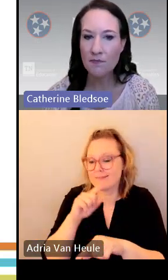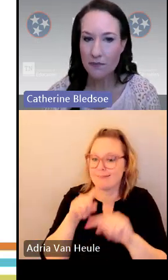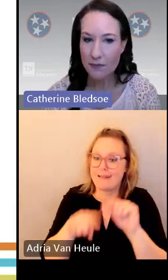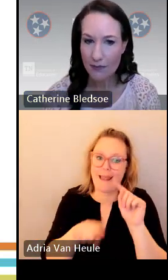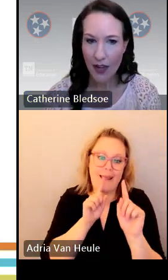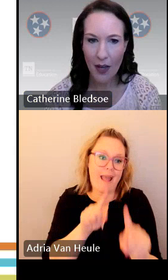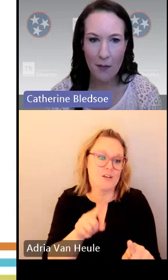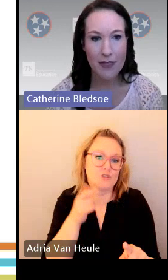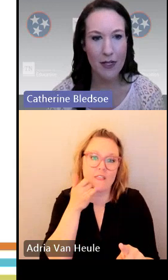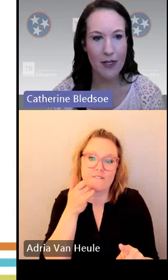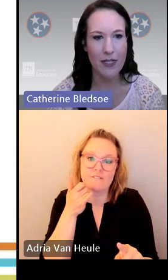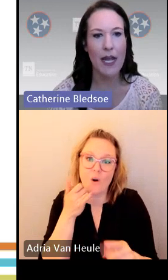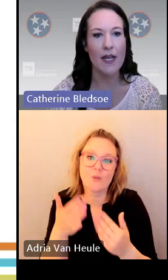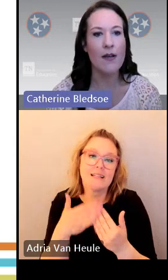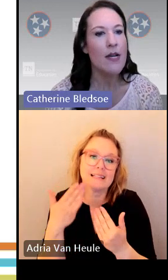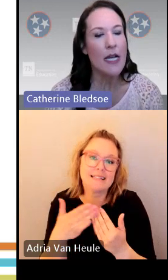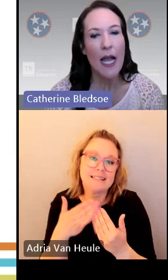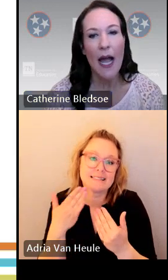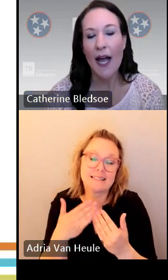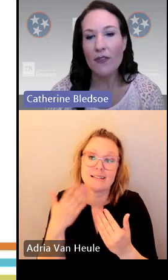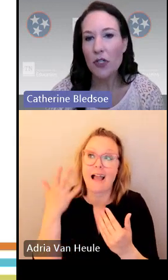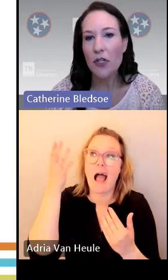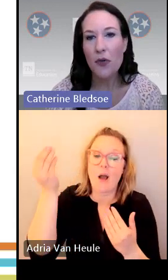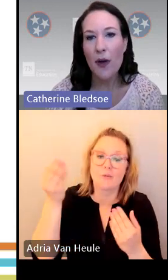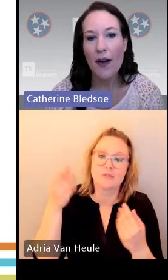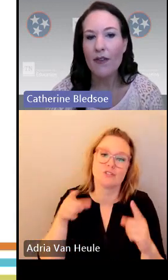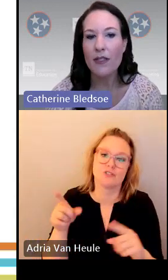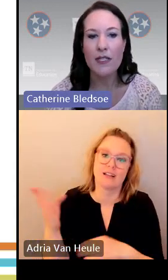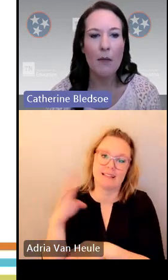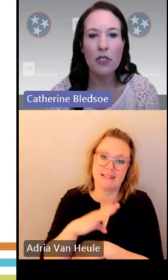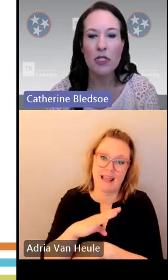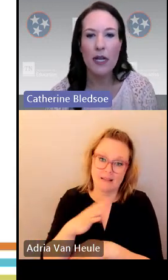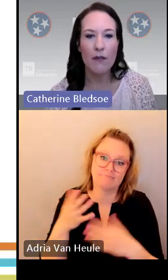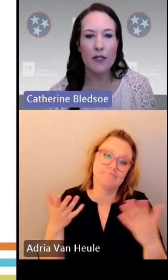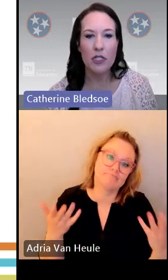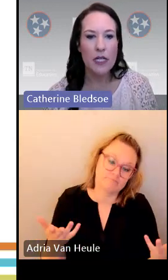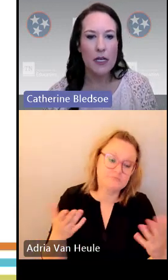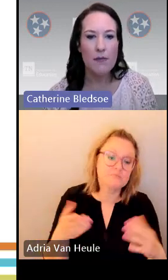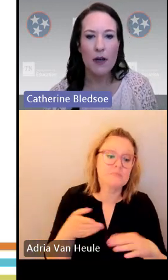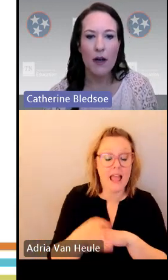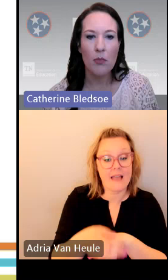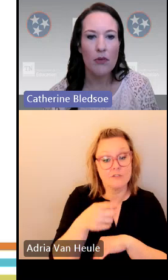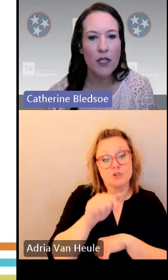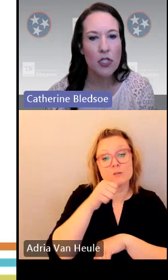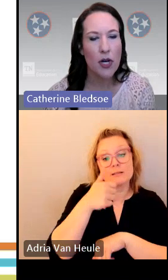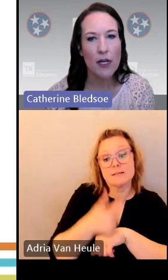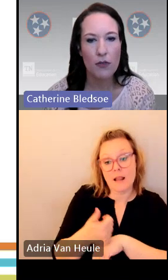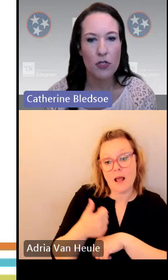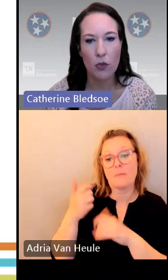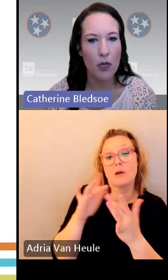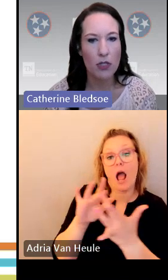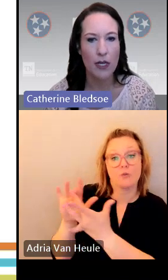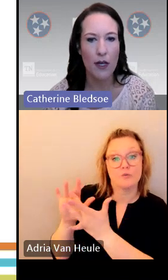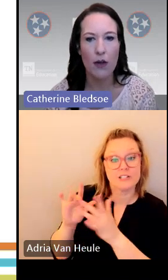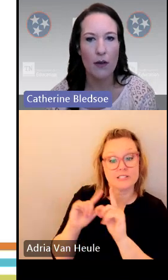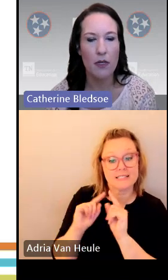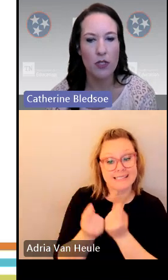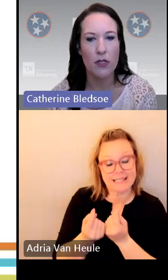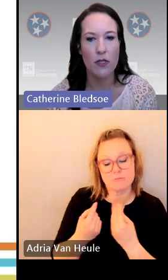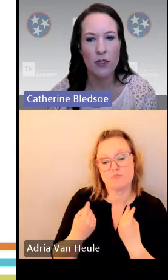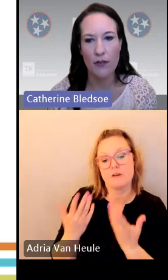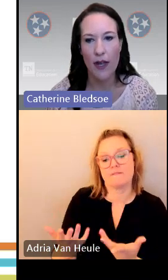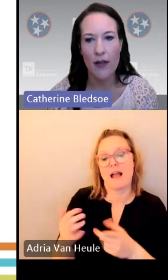calls during the day. After you have established an outreach team, provide training for school